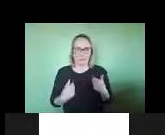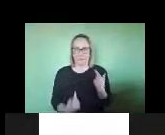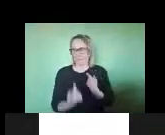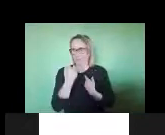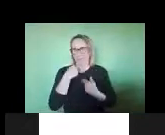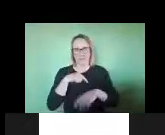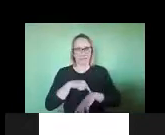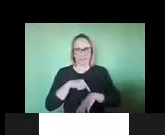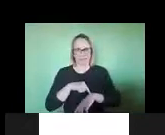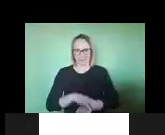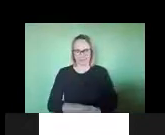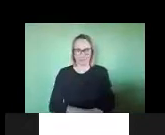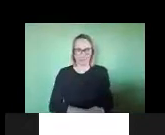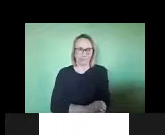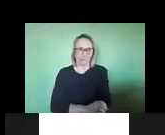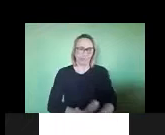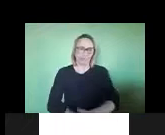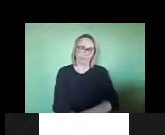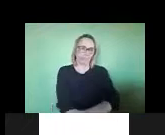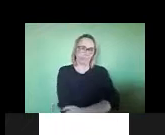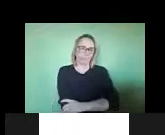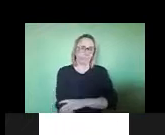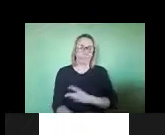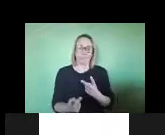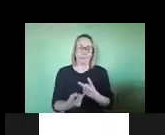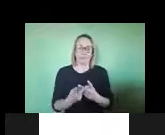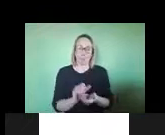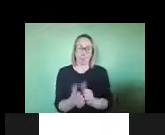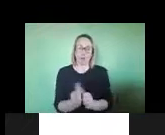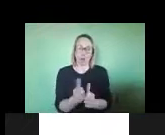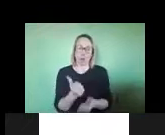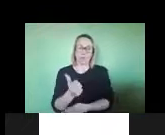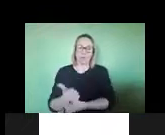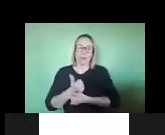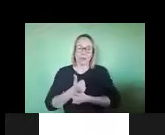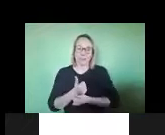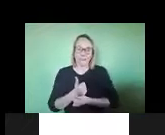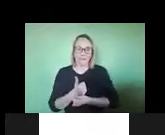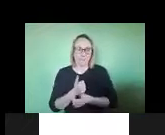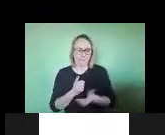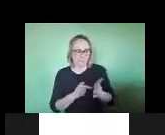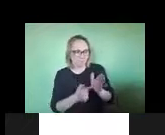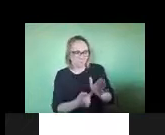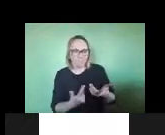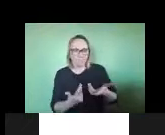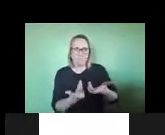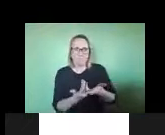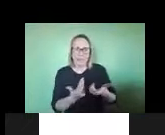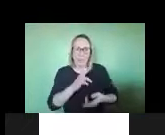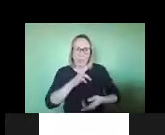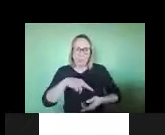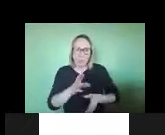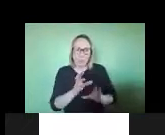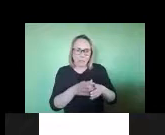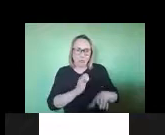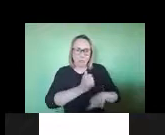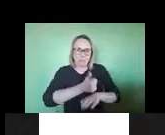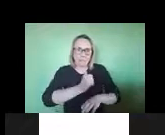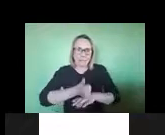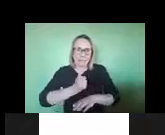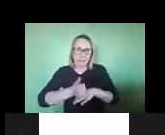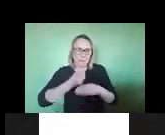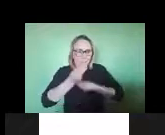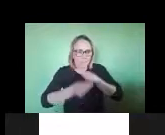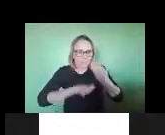And my other colleagues stepped up again. They showed me how to set up groups and explained it all to me. So therefore